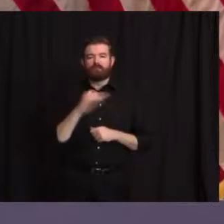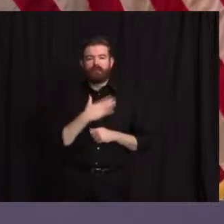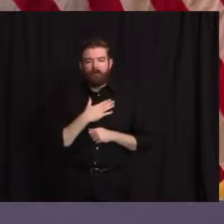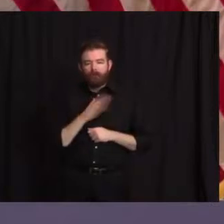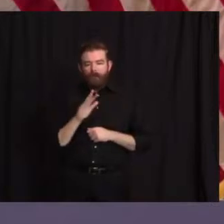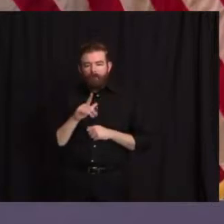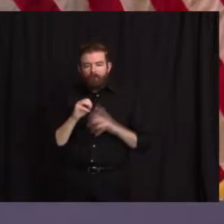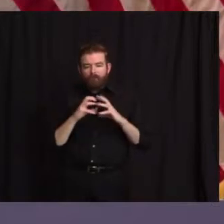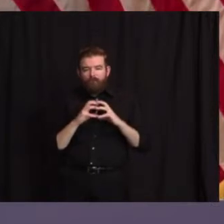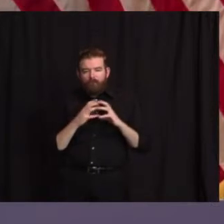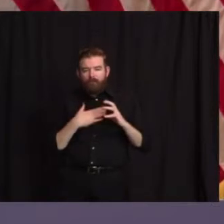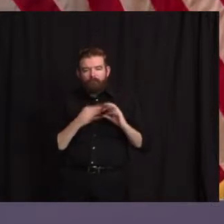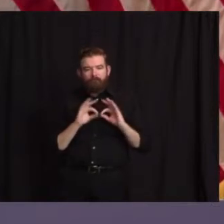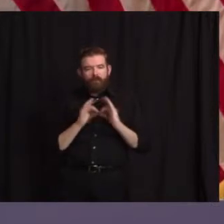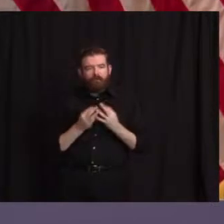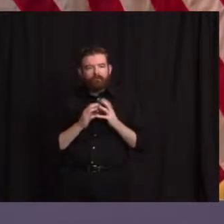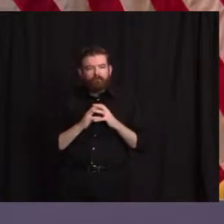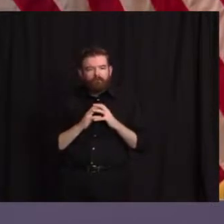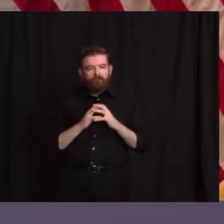similar